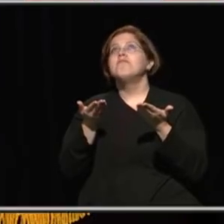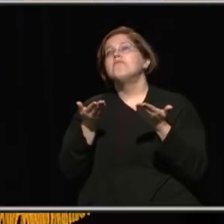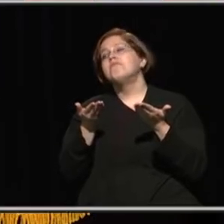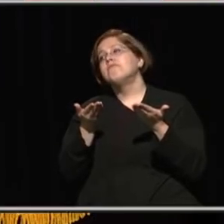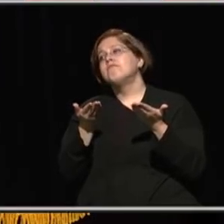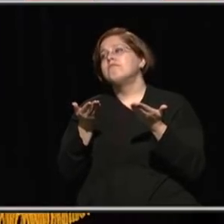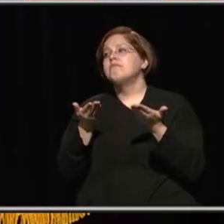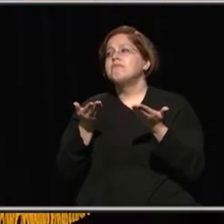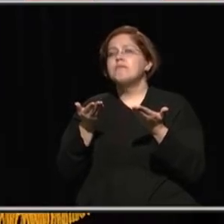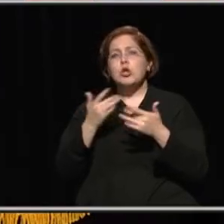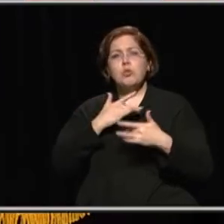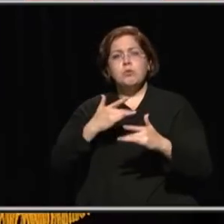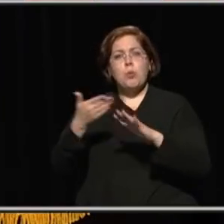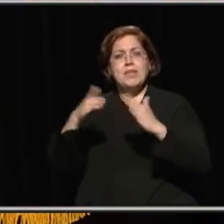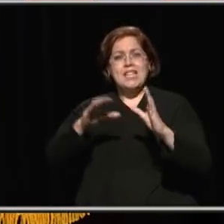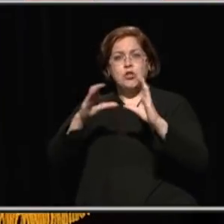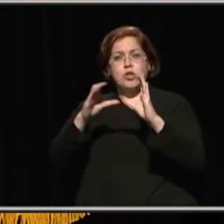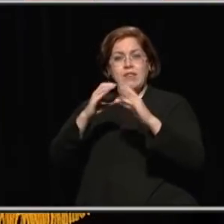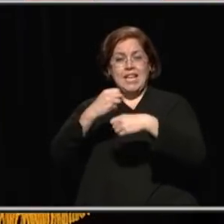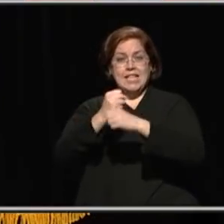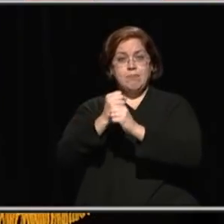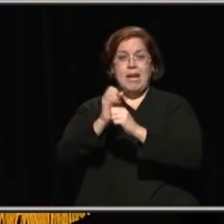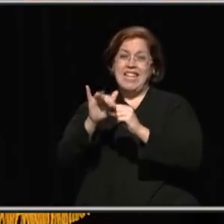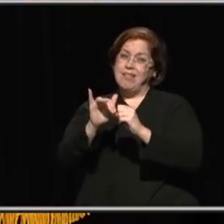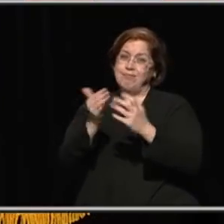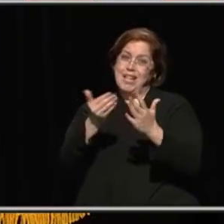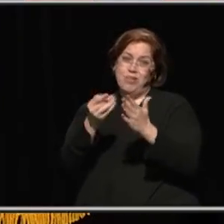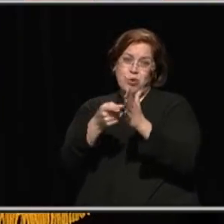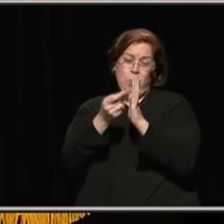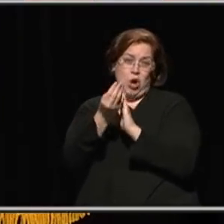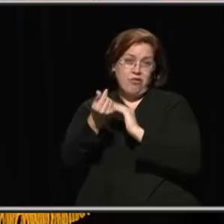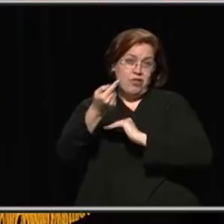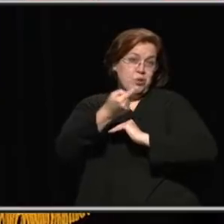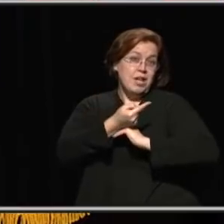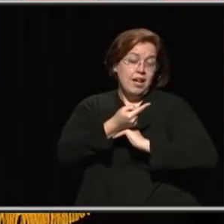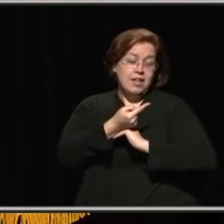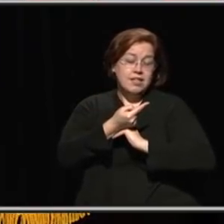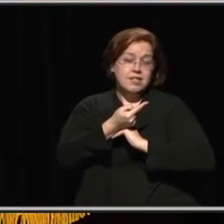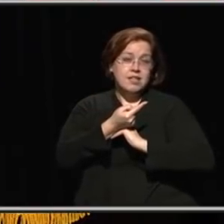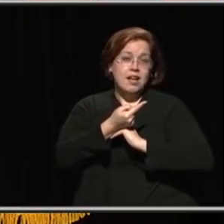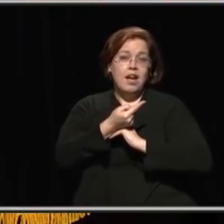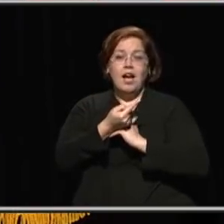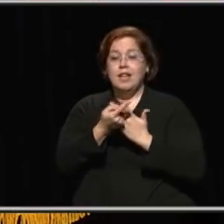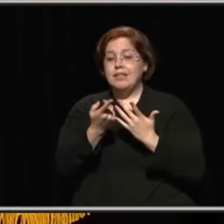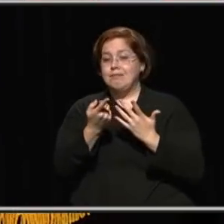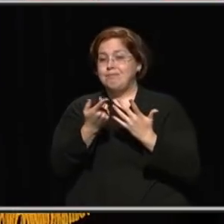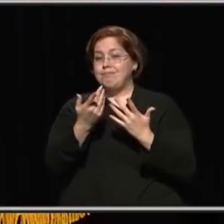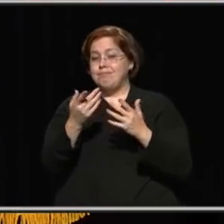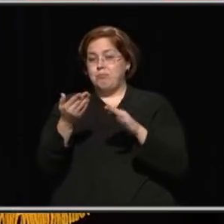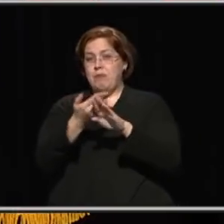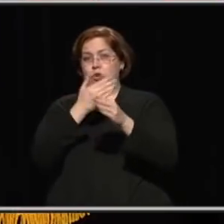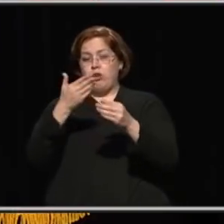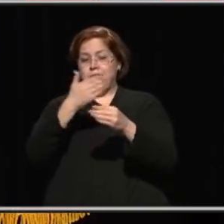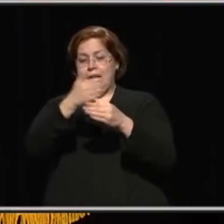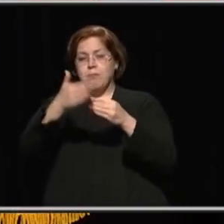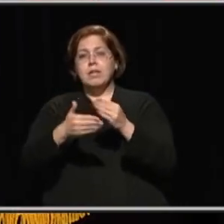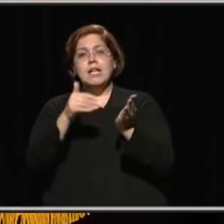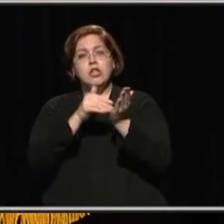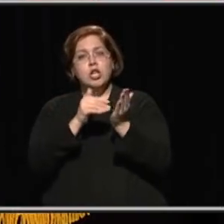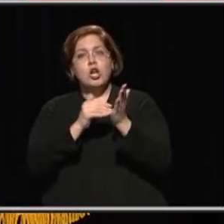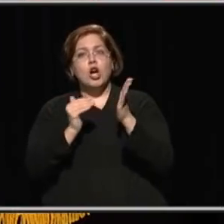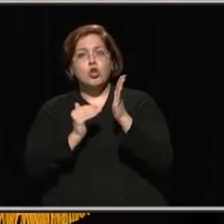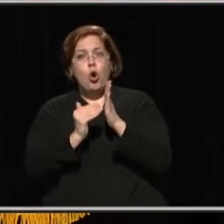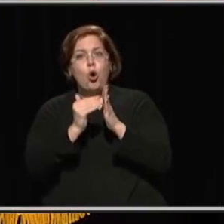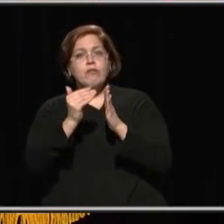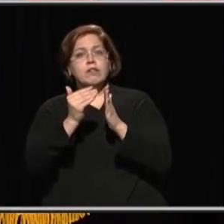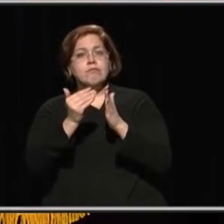Usually when the death certificate is done, which may take a few days before that gets completed to go, because the doctor often wants to get tests